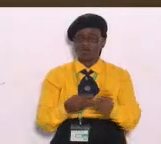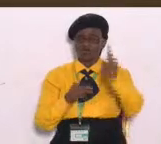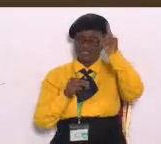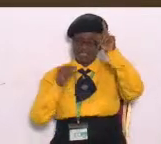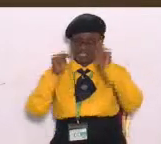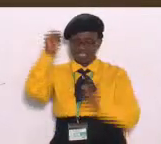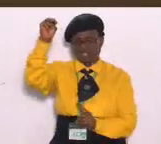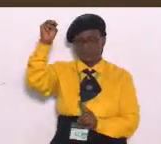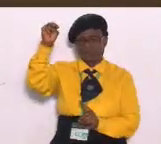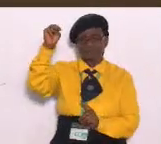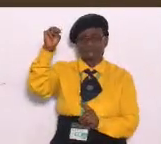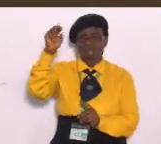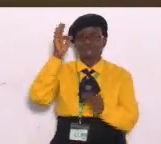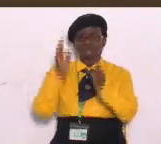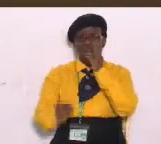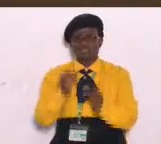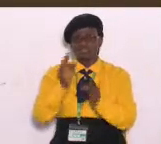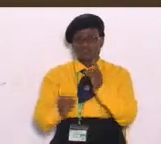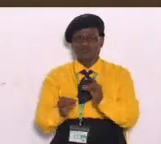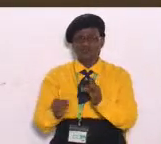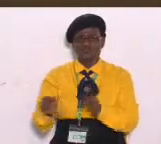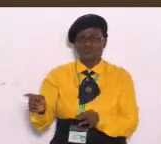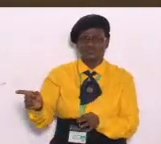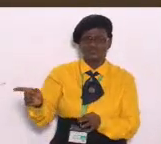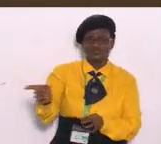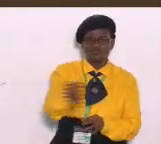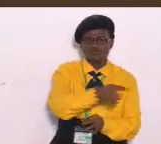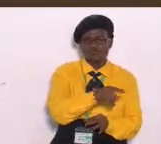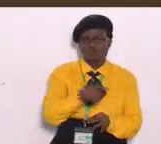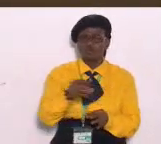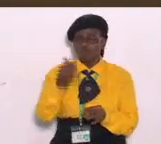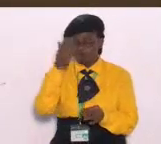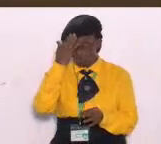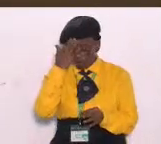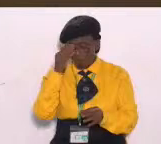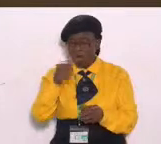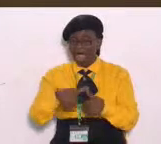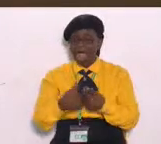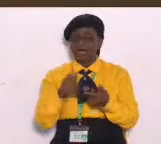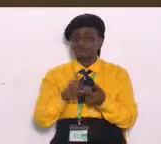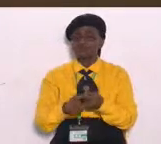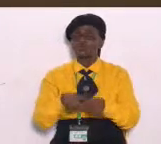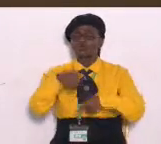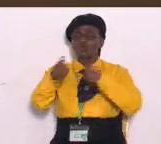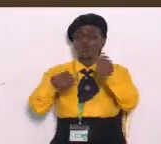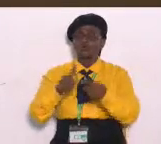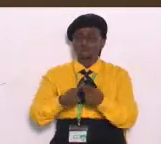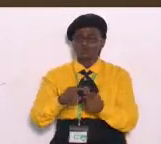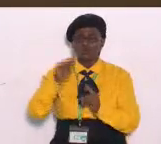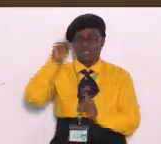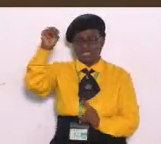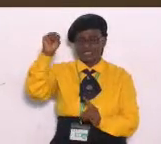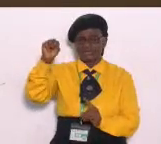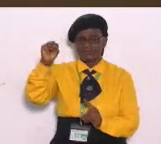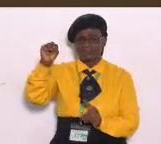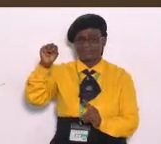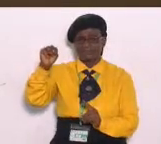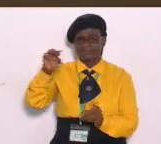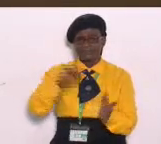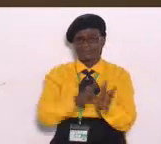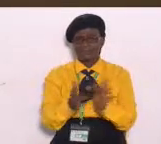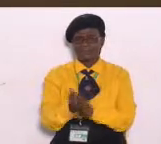If you know how to approach him. The Bible says, Daniel chapter